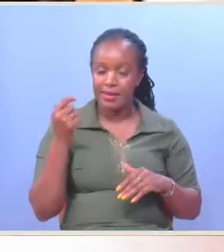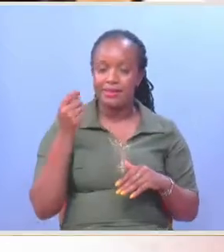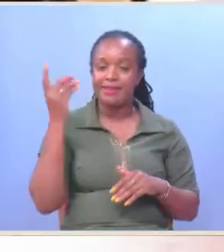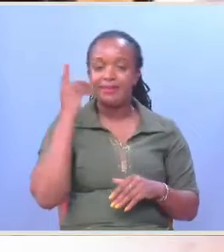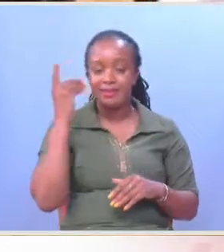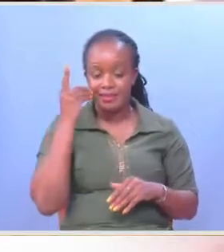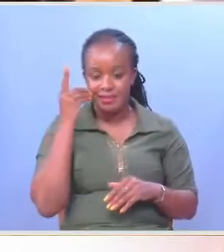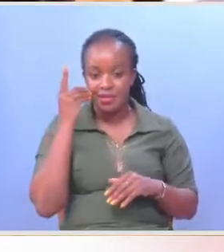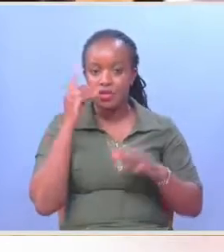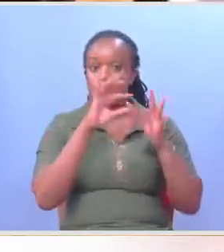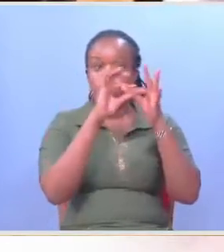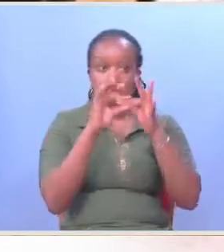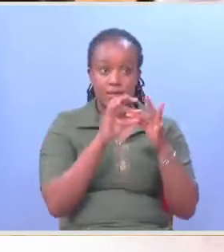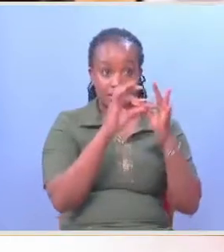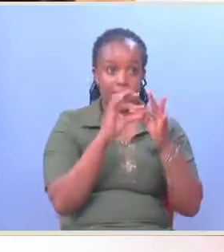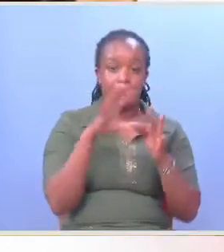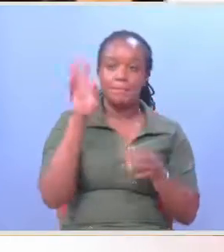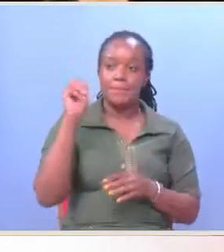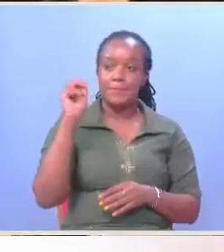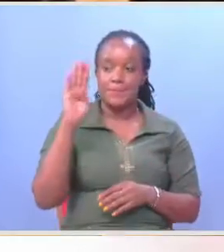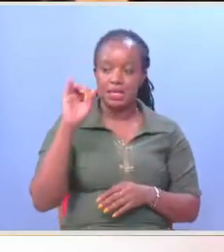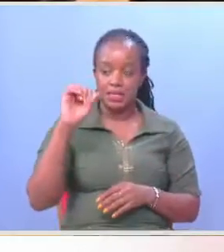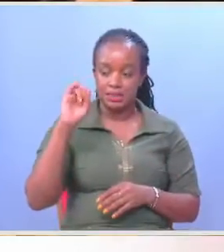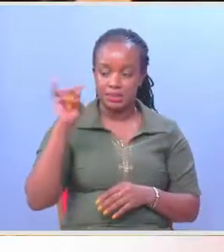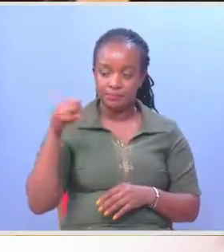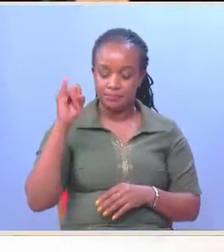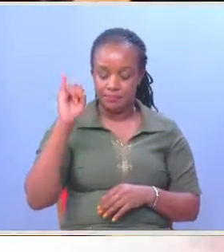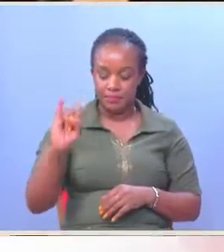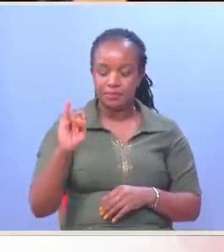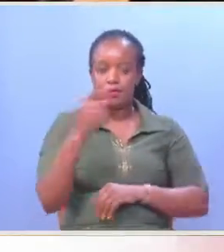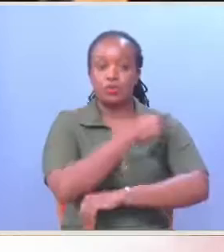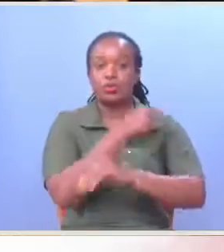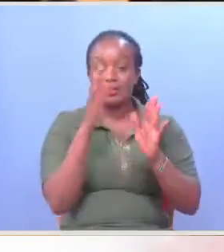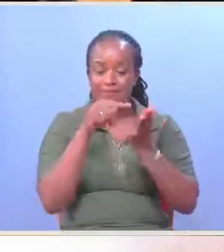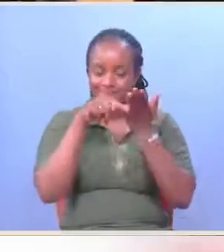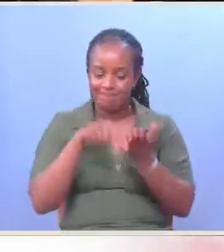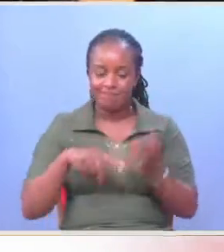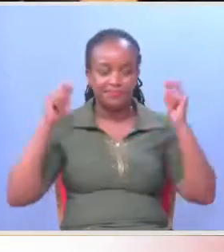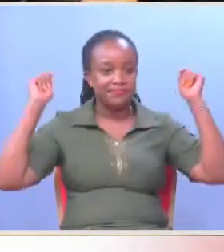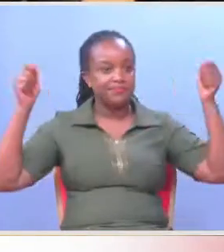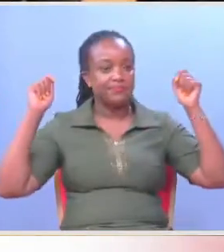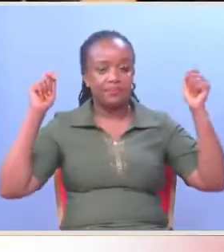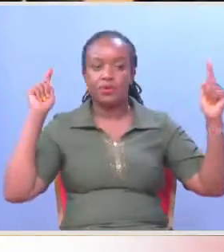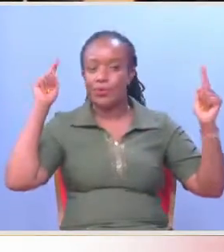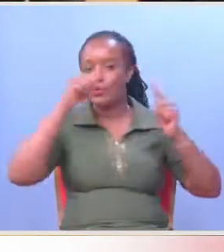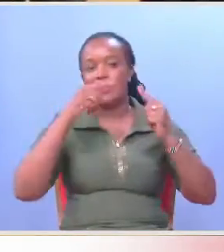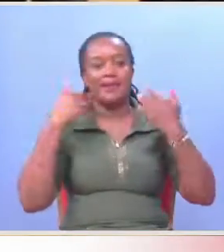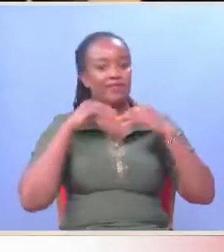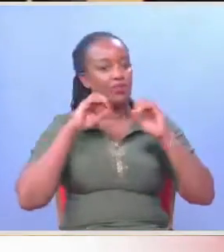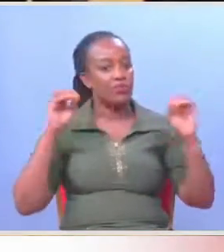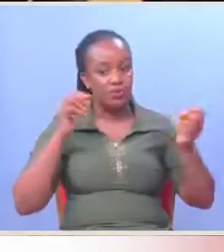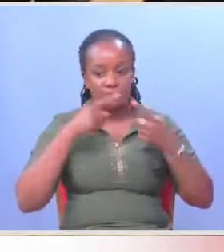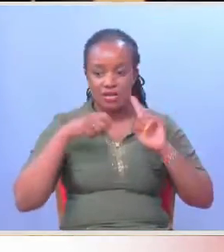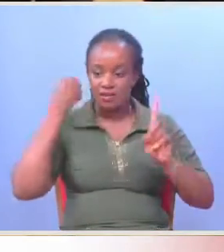Union Chairperson Davji Bimji, the doctors have emphasized that the strike is in no way intentional, but a way to push